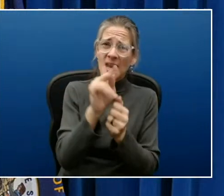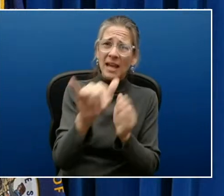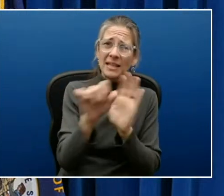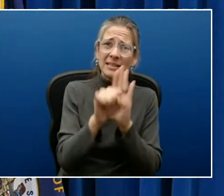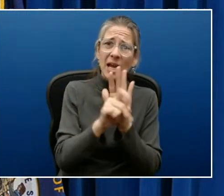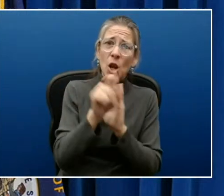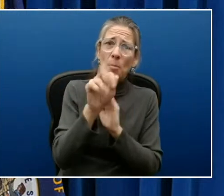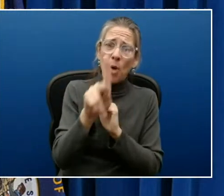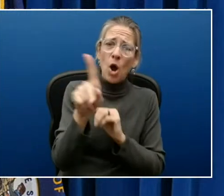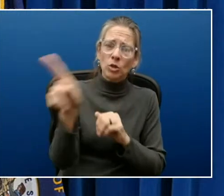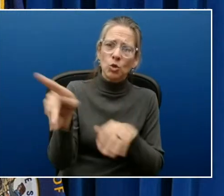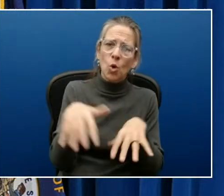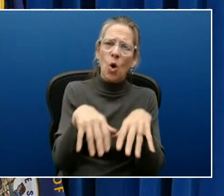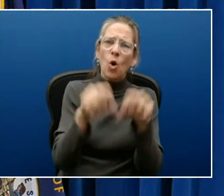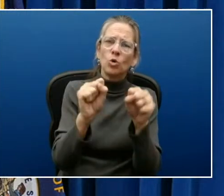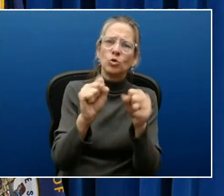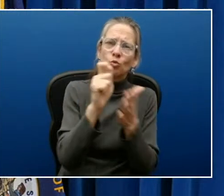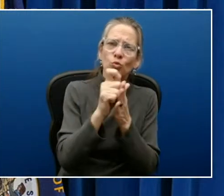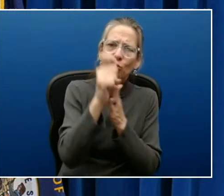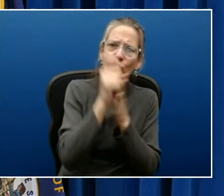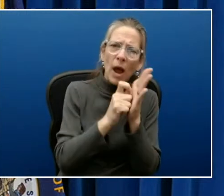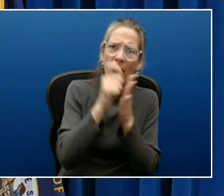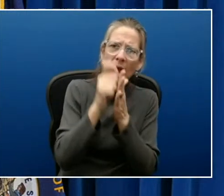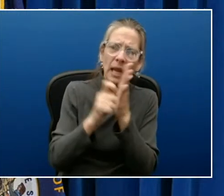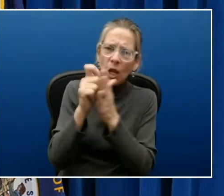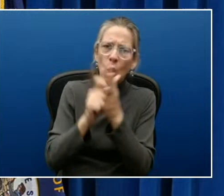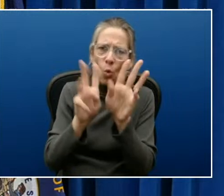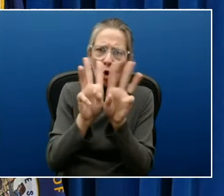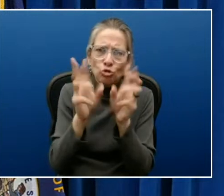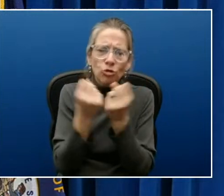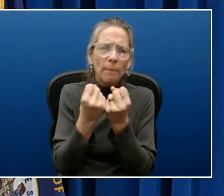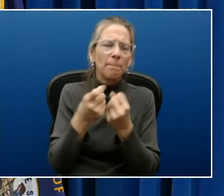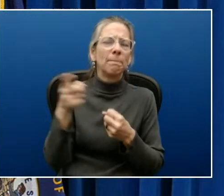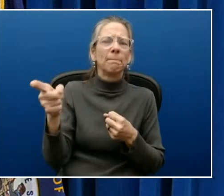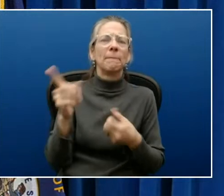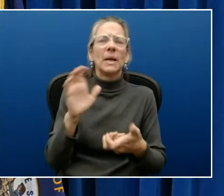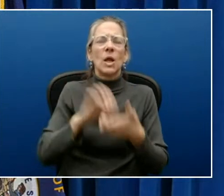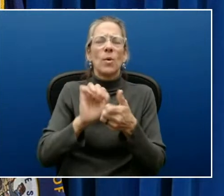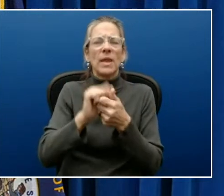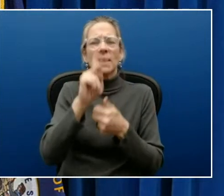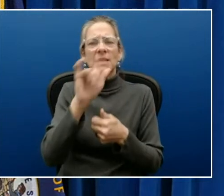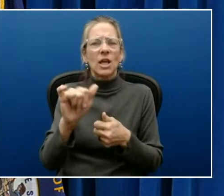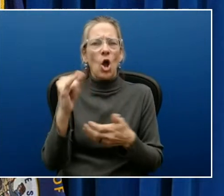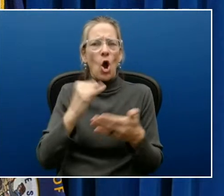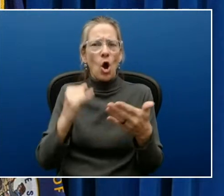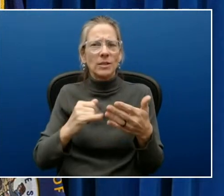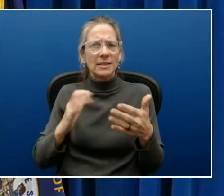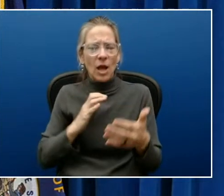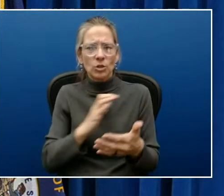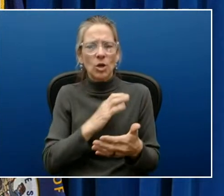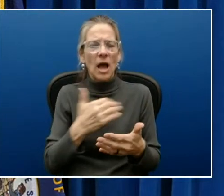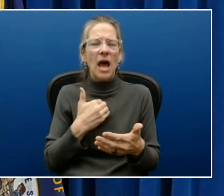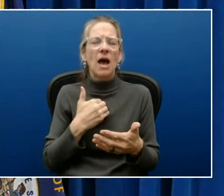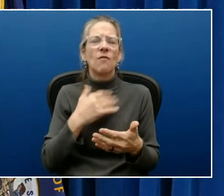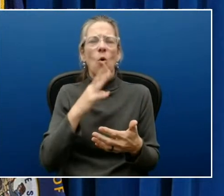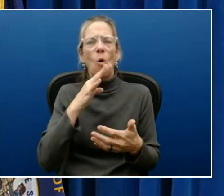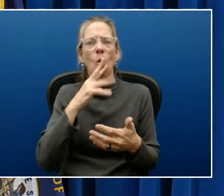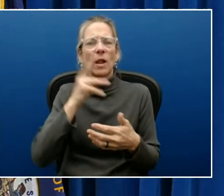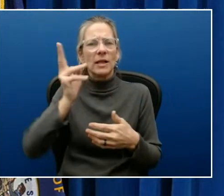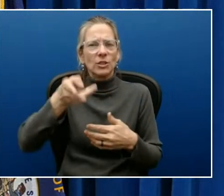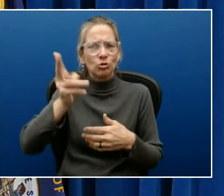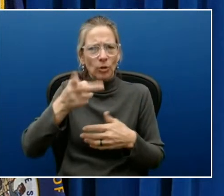writing workshops around the Commonwealth. He teamed up with the Kentucky Arts Council to create the Oral History Project, encouraging the